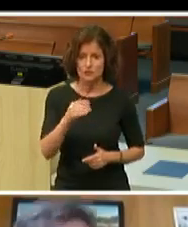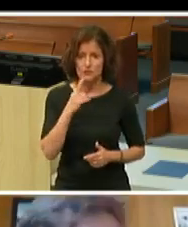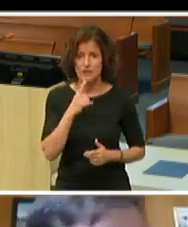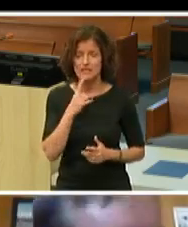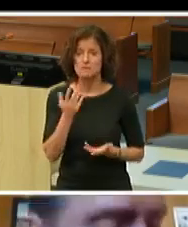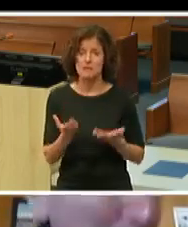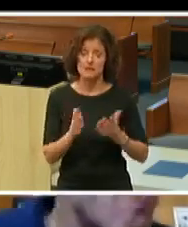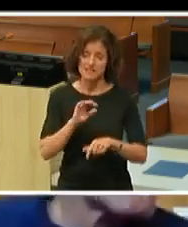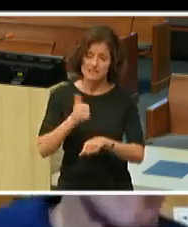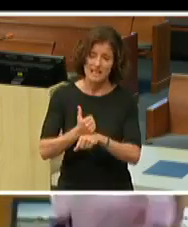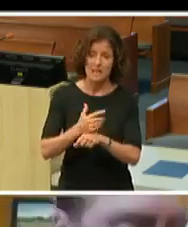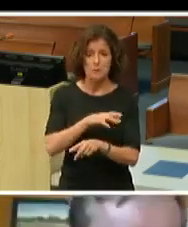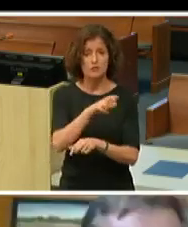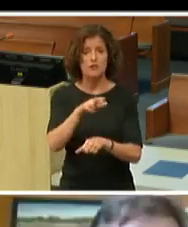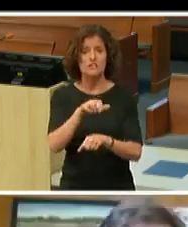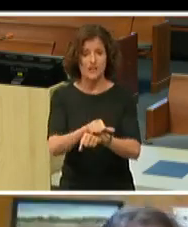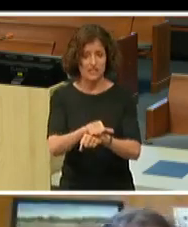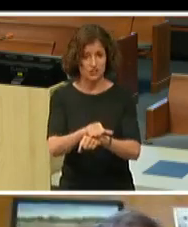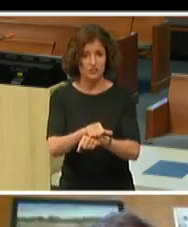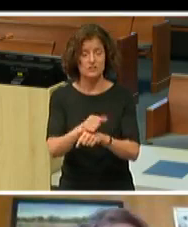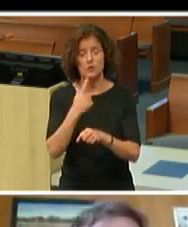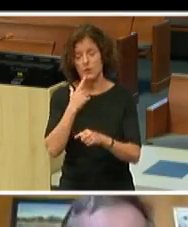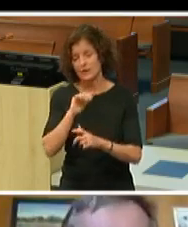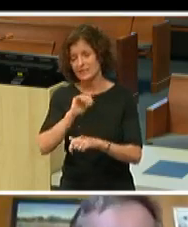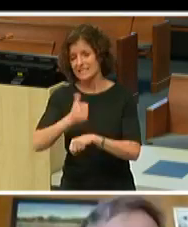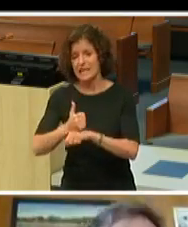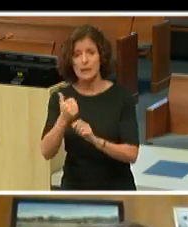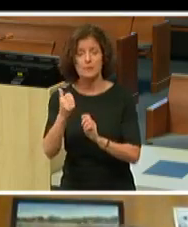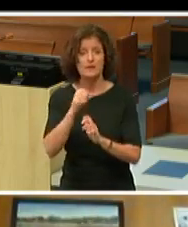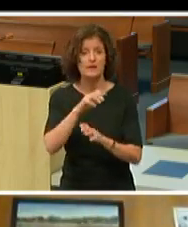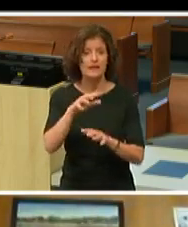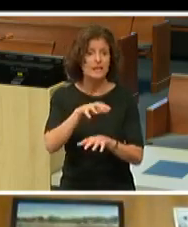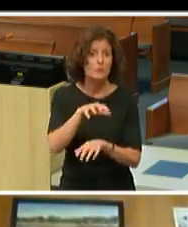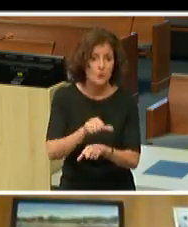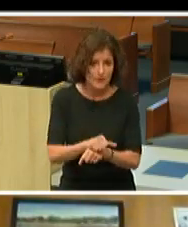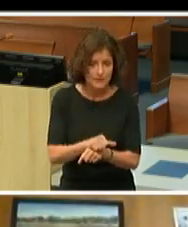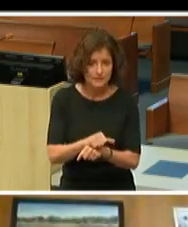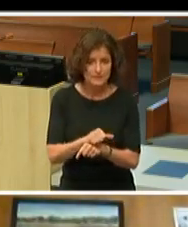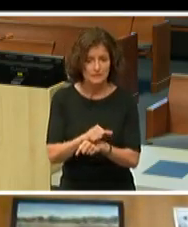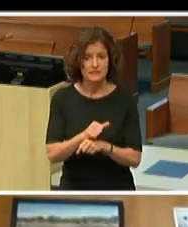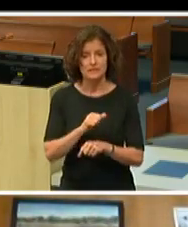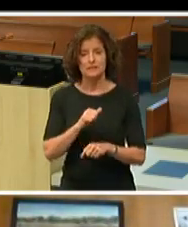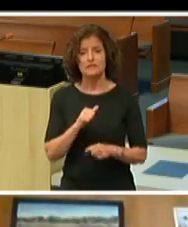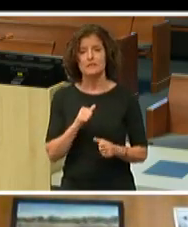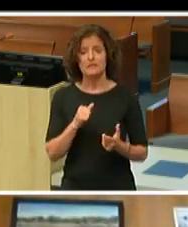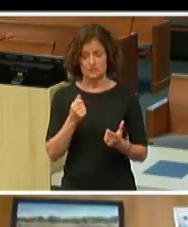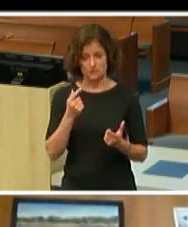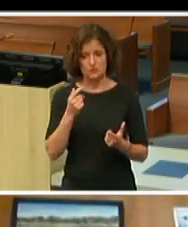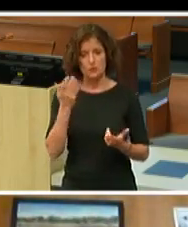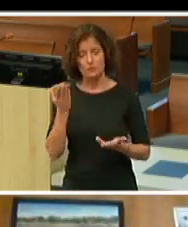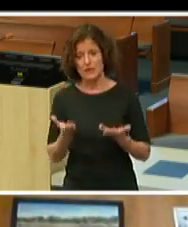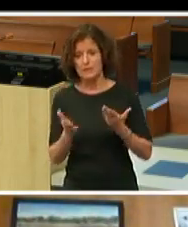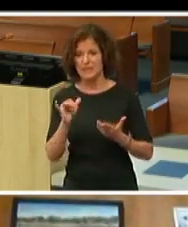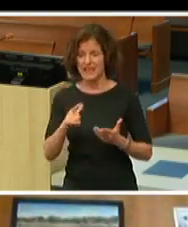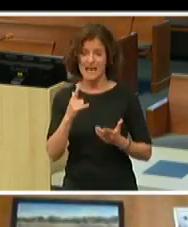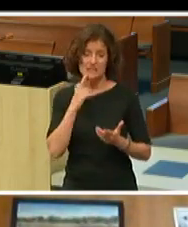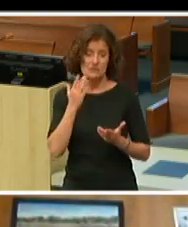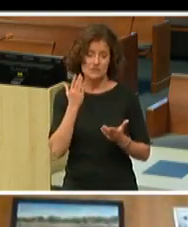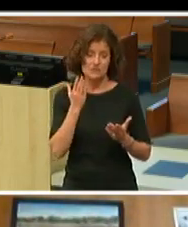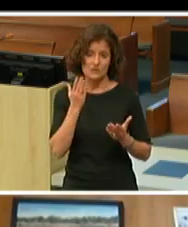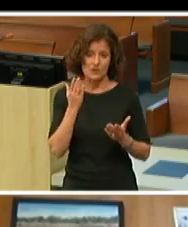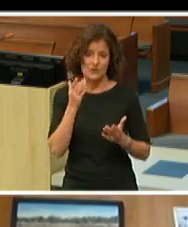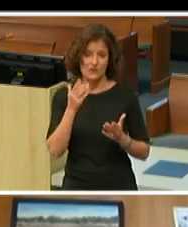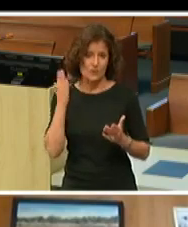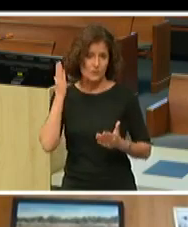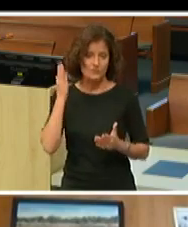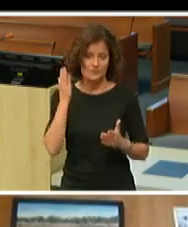reservation system or set appointments or something like that. And that just may be the way of the future for a lot of businesses,